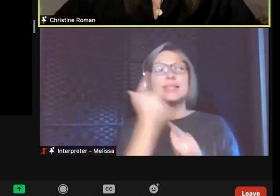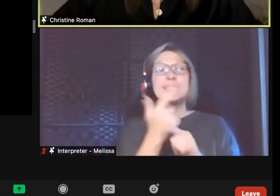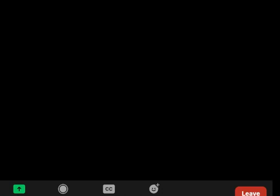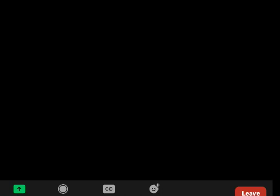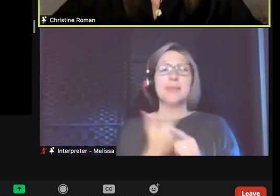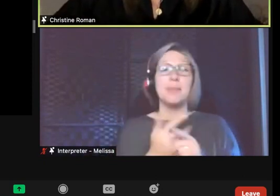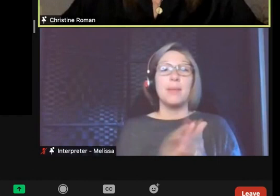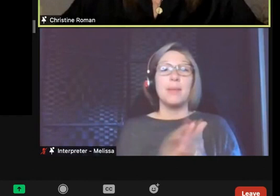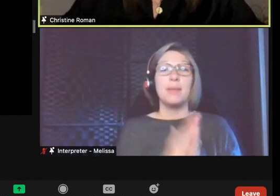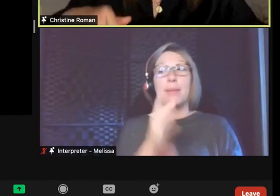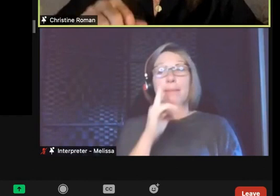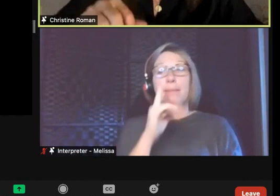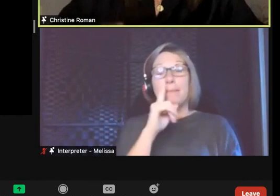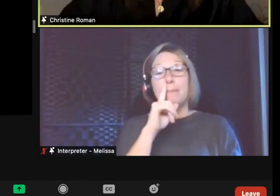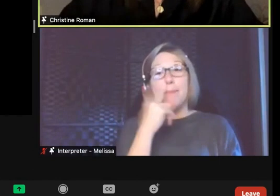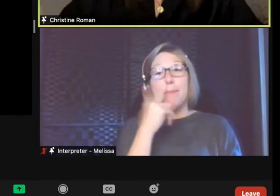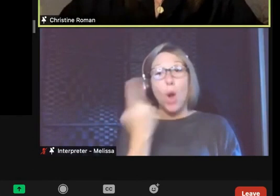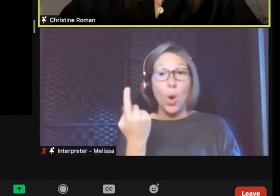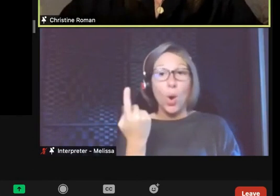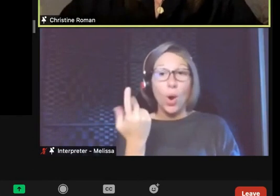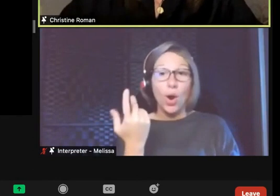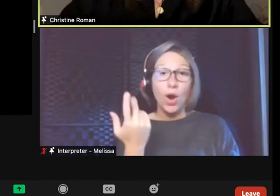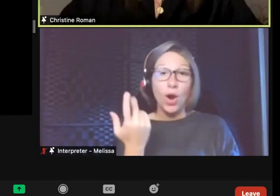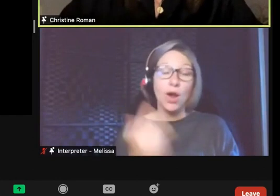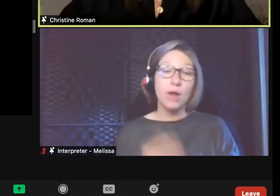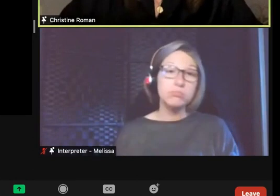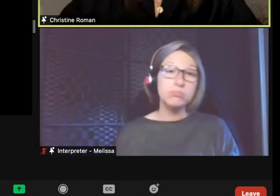and I think probably noticed that,